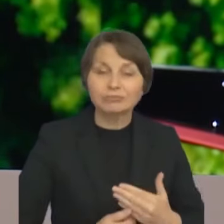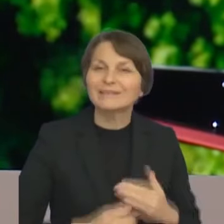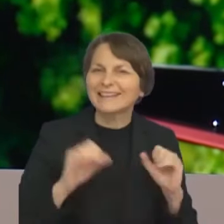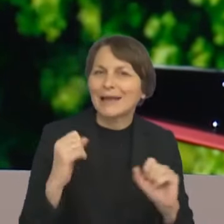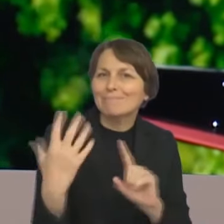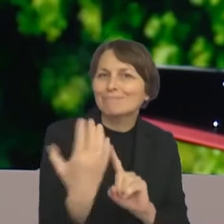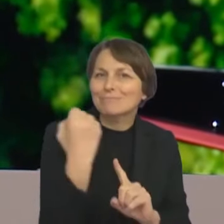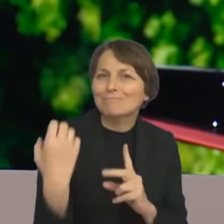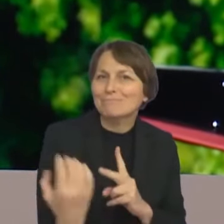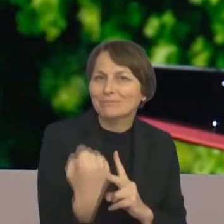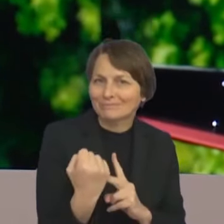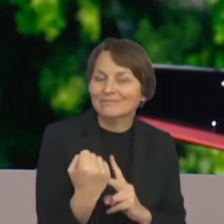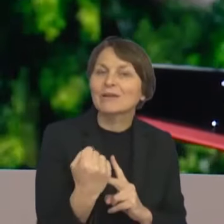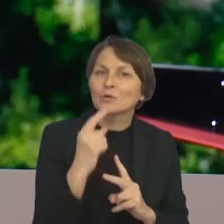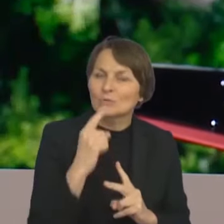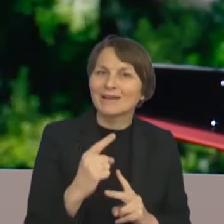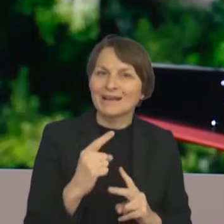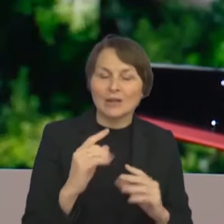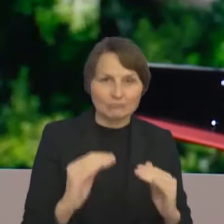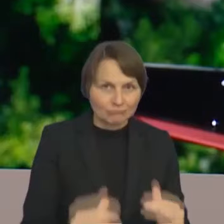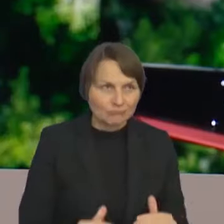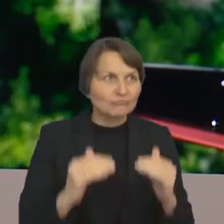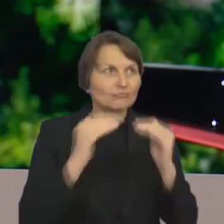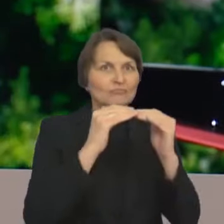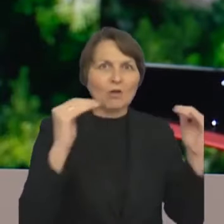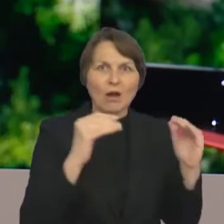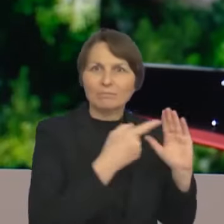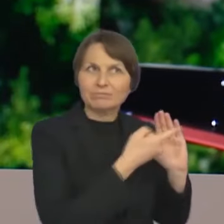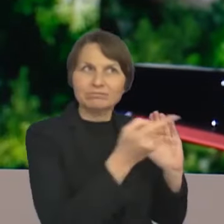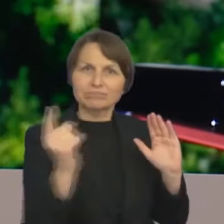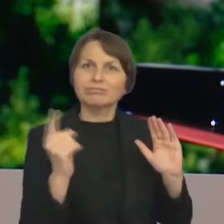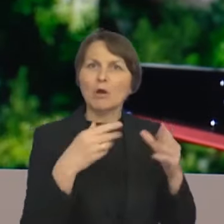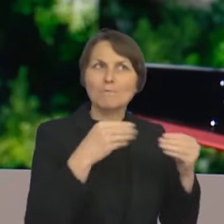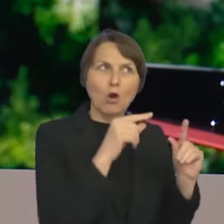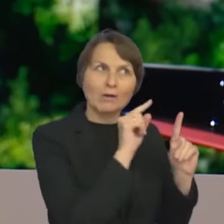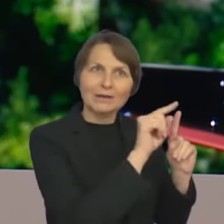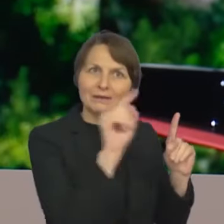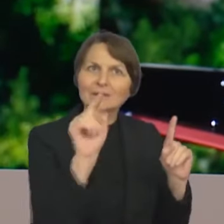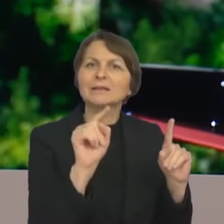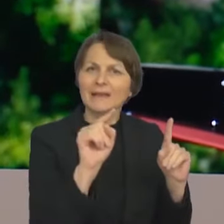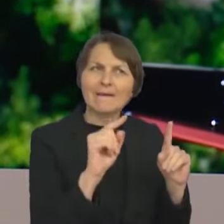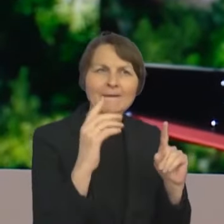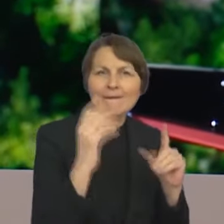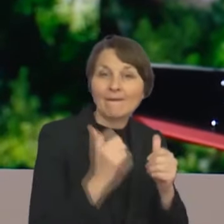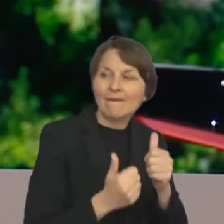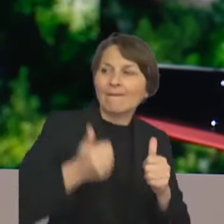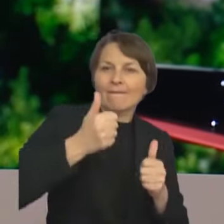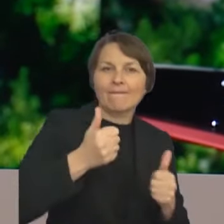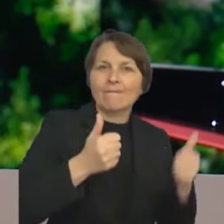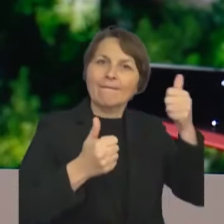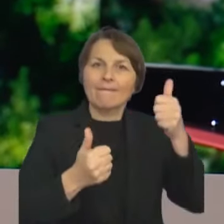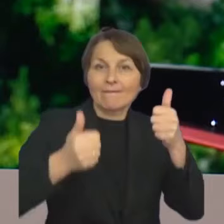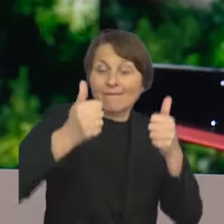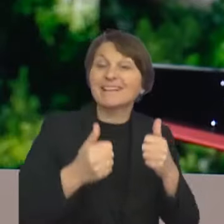establish top-level positions on the market on these two fronts. And indeed, the prototype that Philippe and his teams have